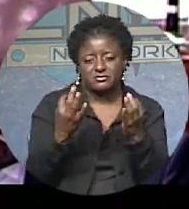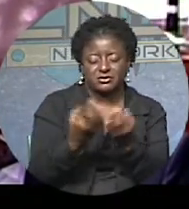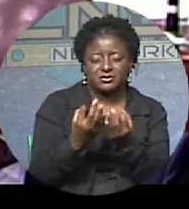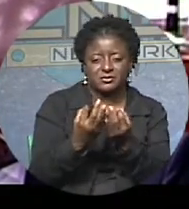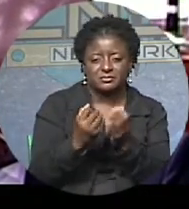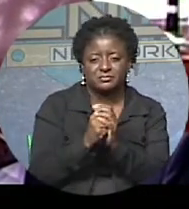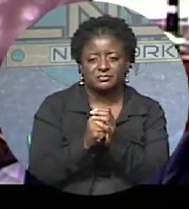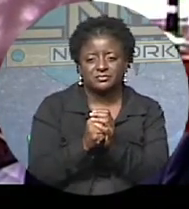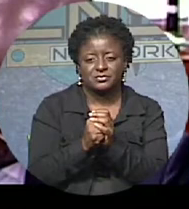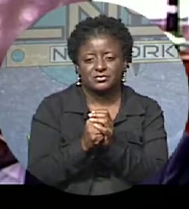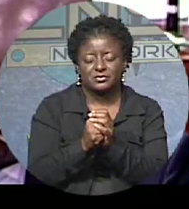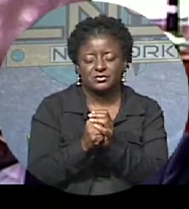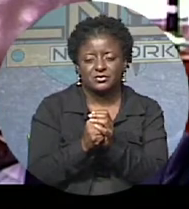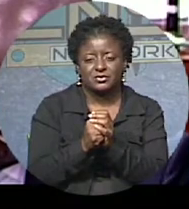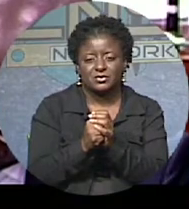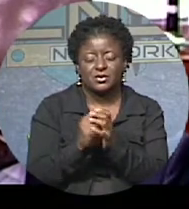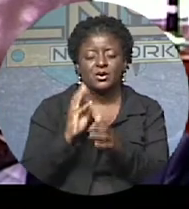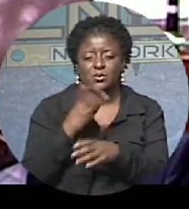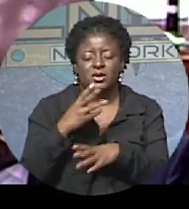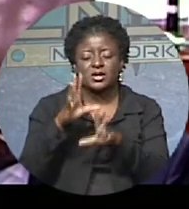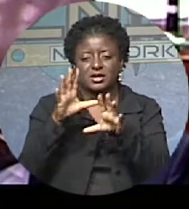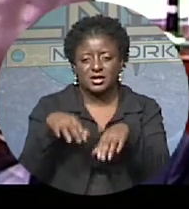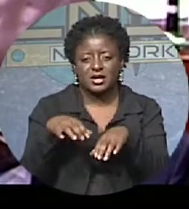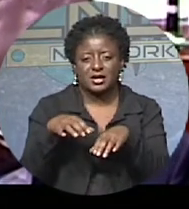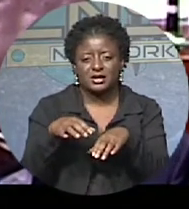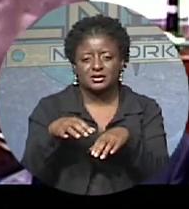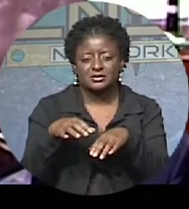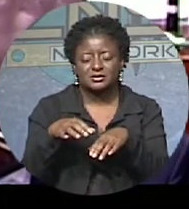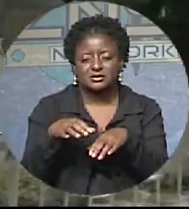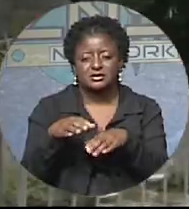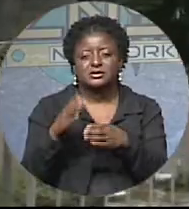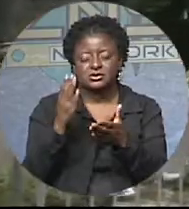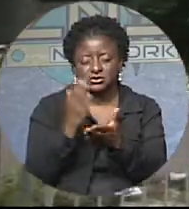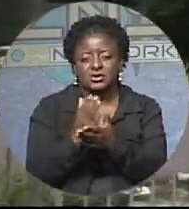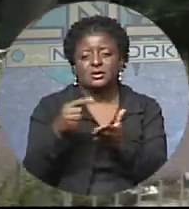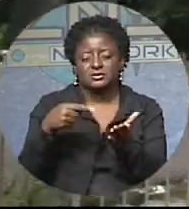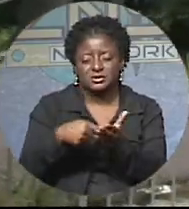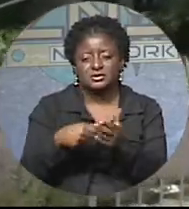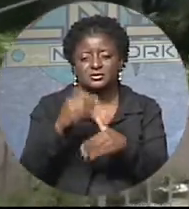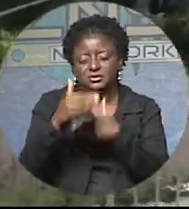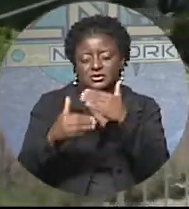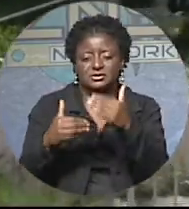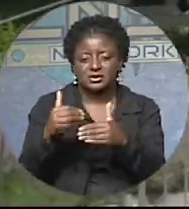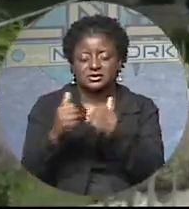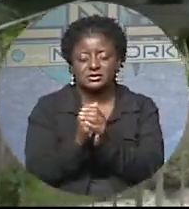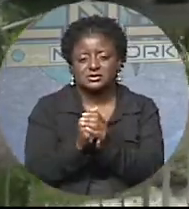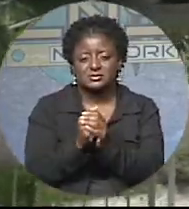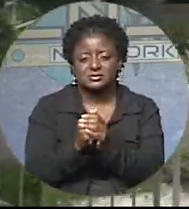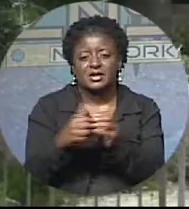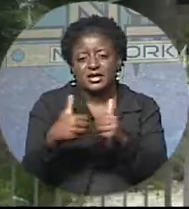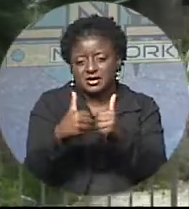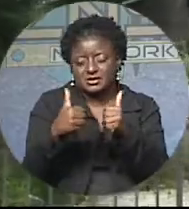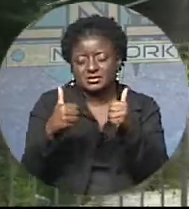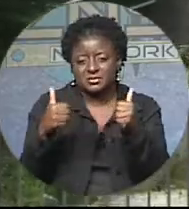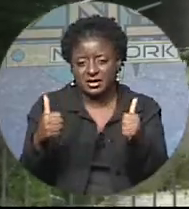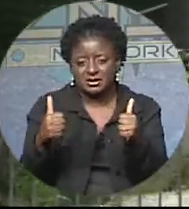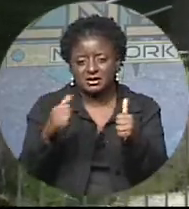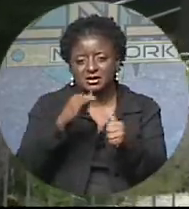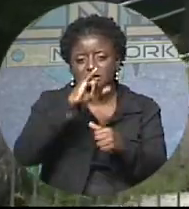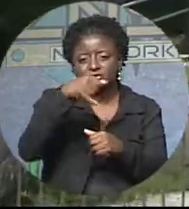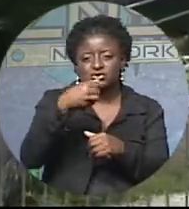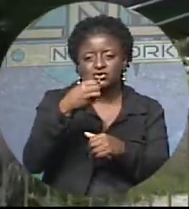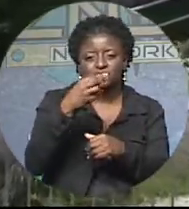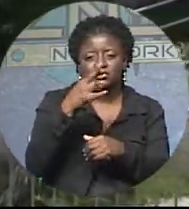Speaker, we can get rid of this particular bottleneck. Expanding the juror pool to the Family Islands is just one of the